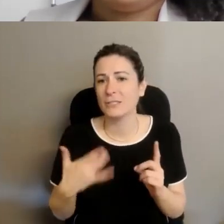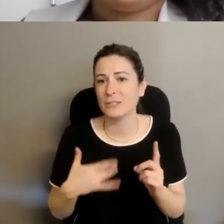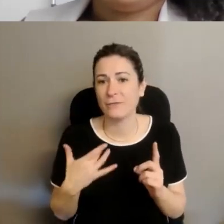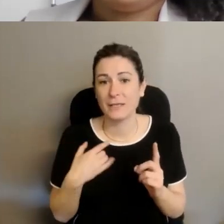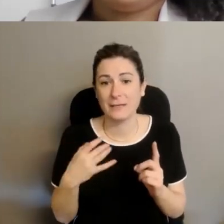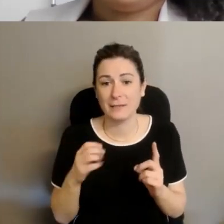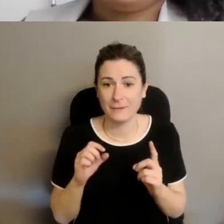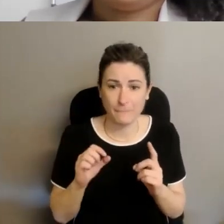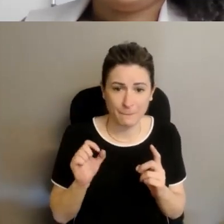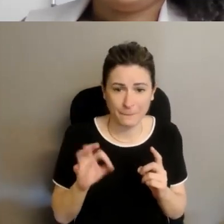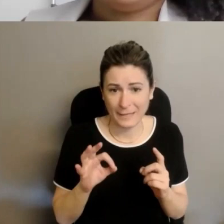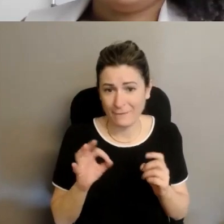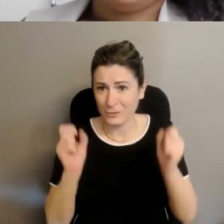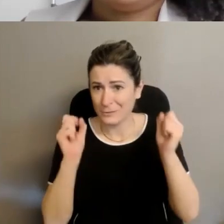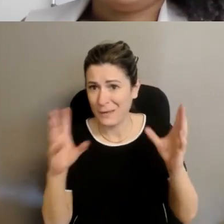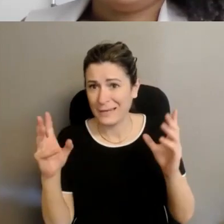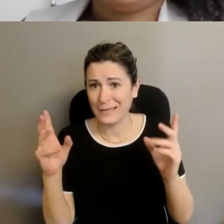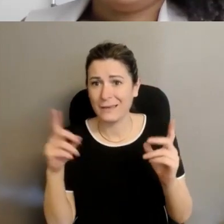of us together to